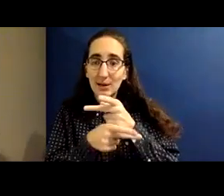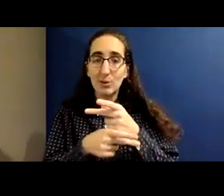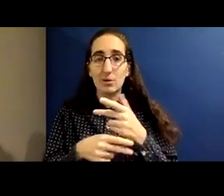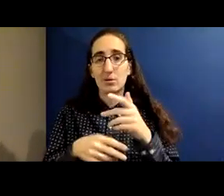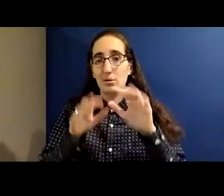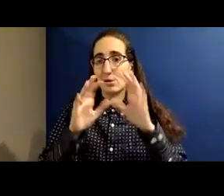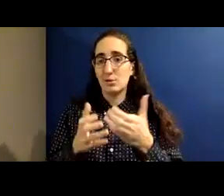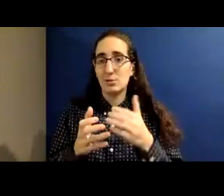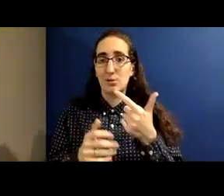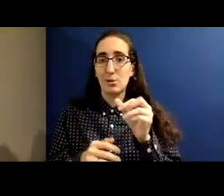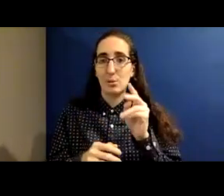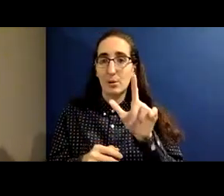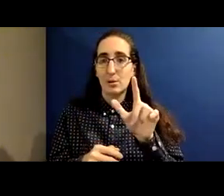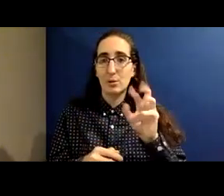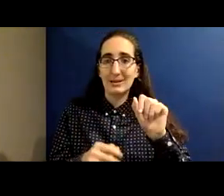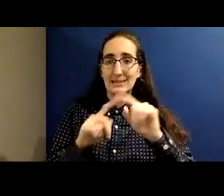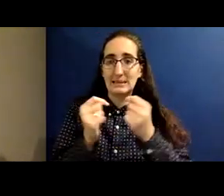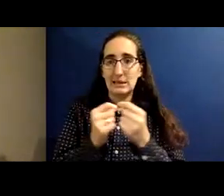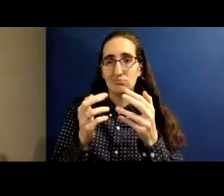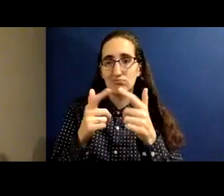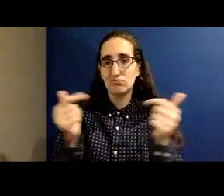teams, and so on.